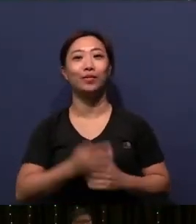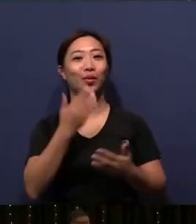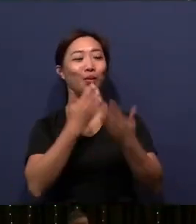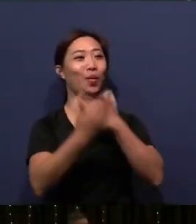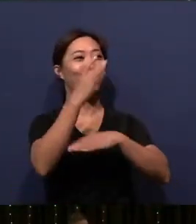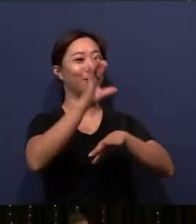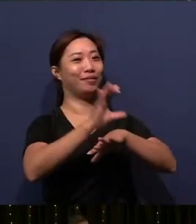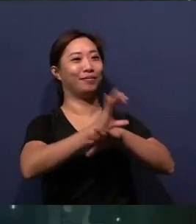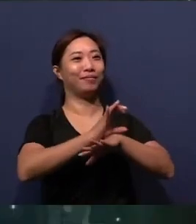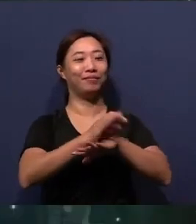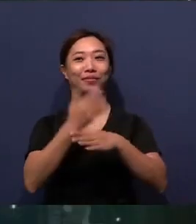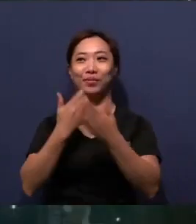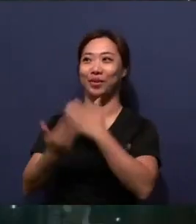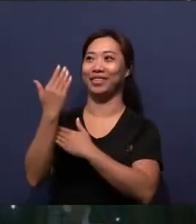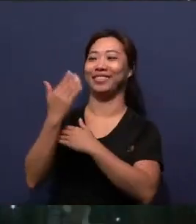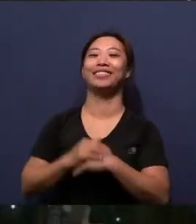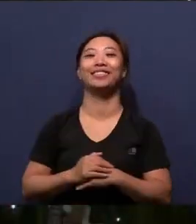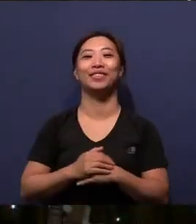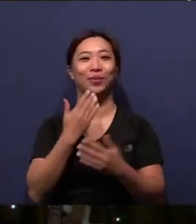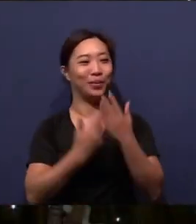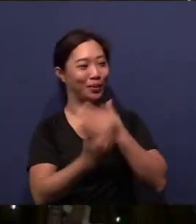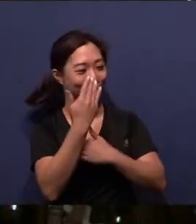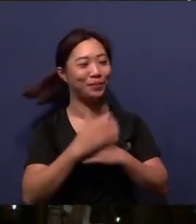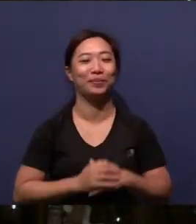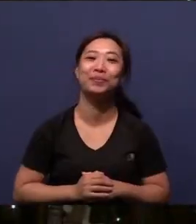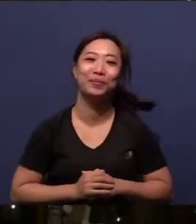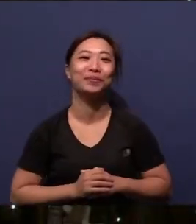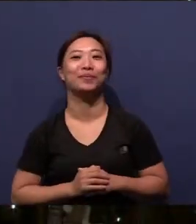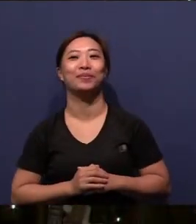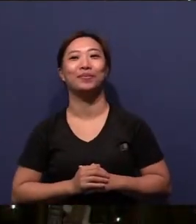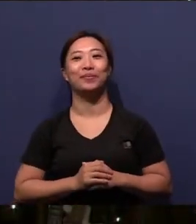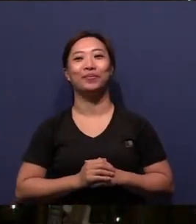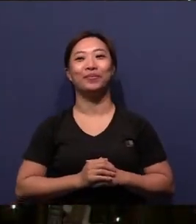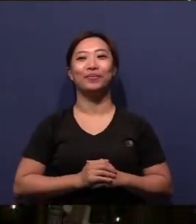Good morning, church. Morning, morning.